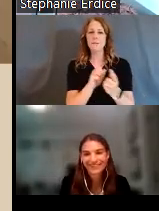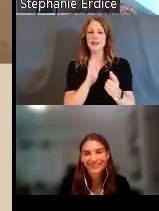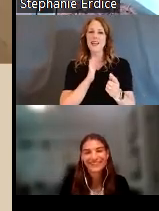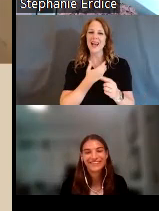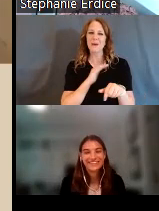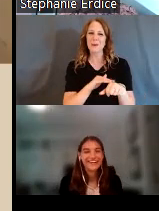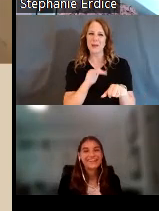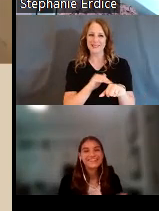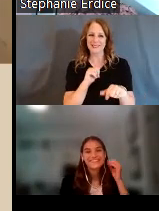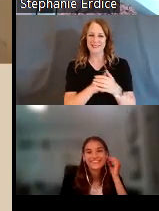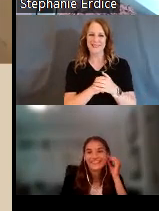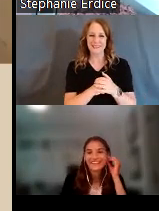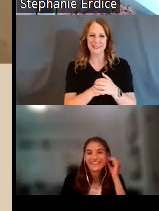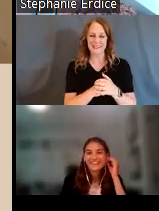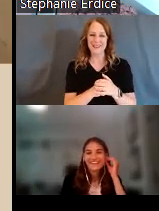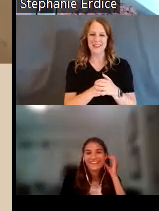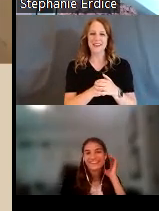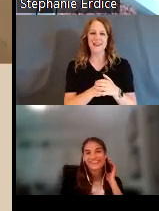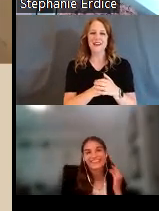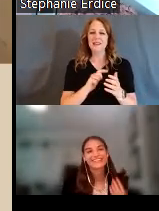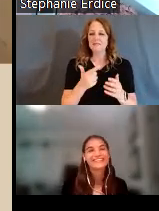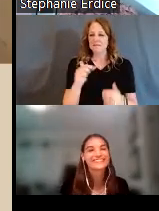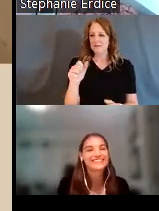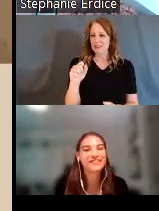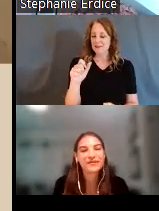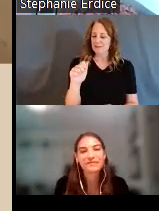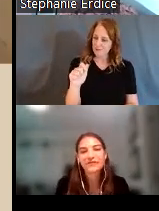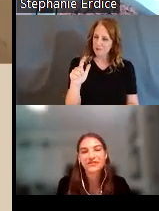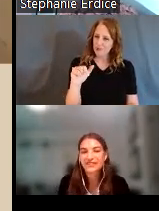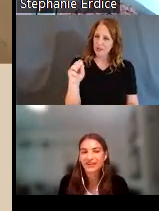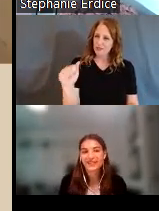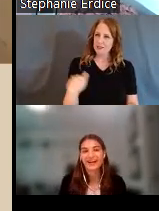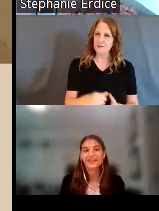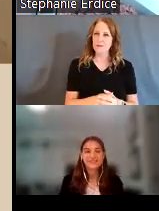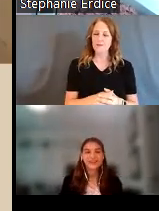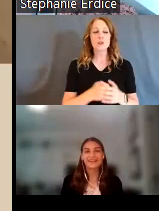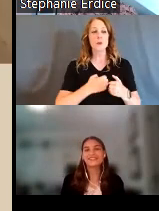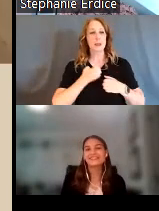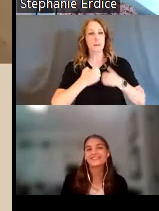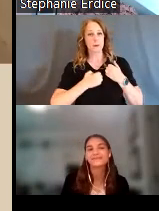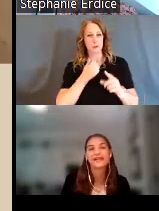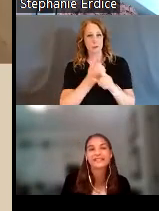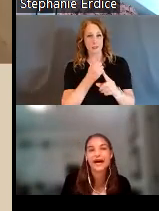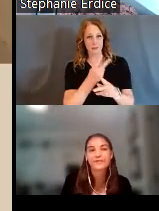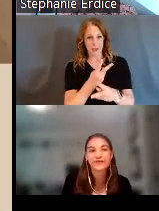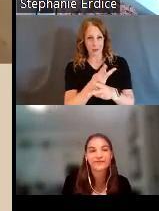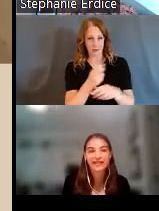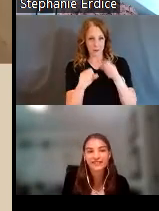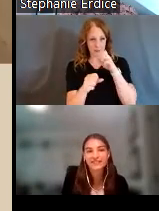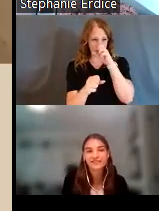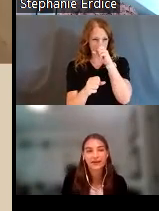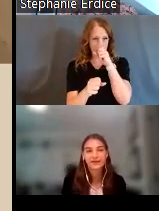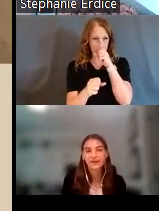pets. So, Alyssa, I'm handing it over to you. Thanks. So emotional self-care. So again, this is spending time